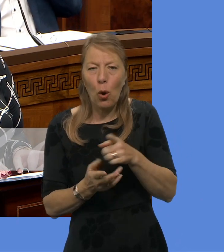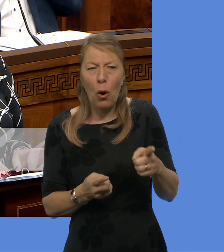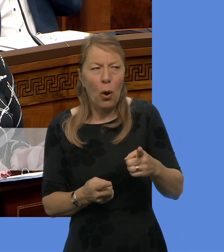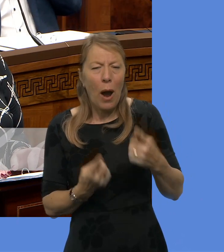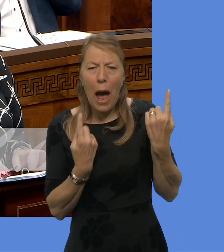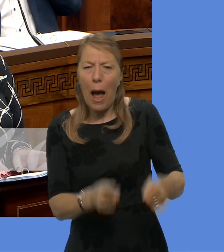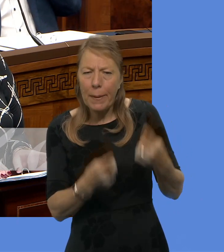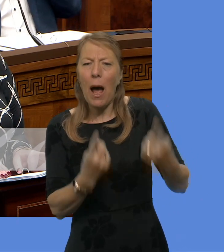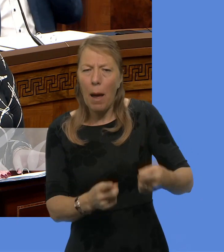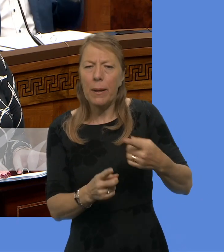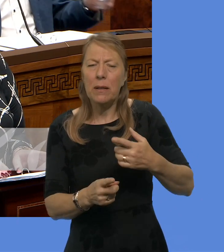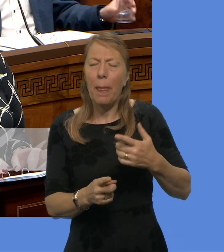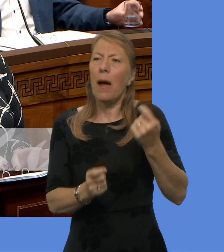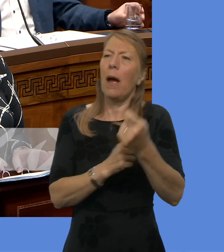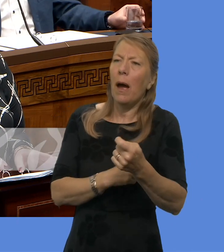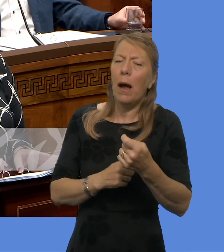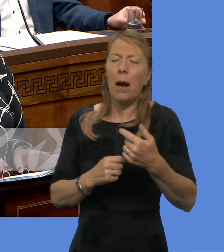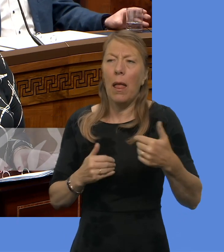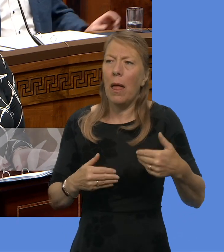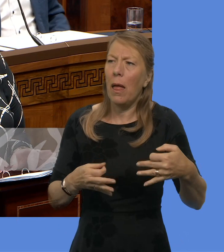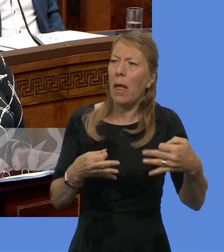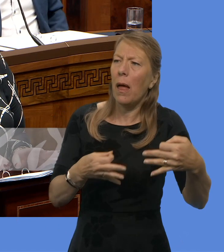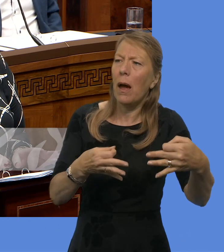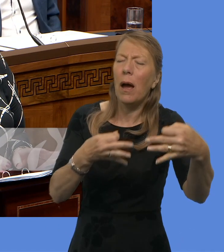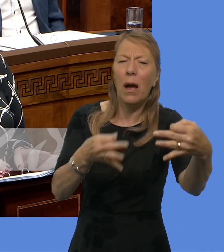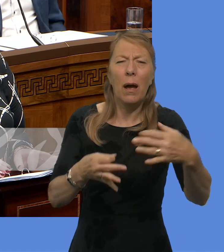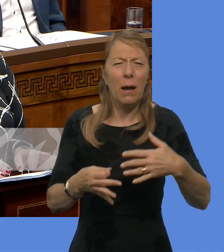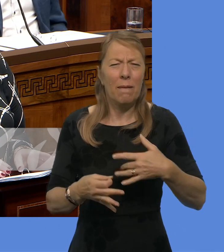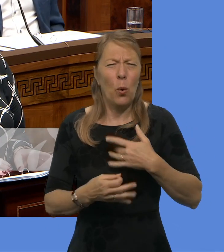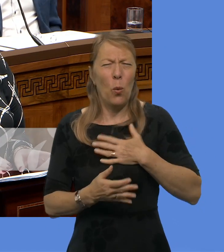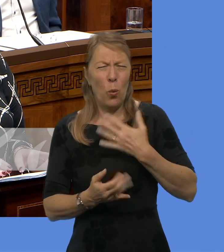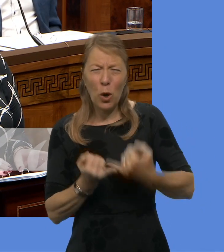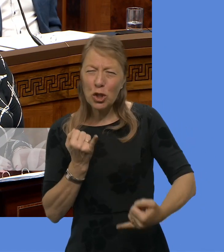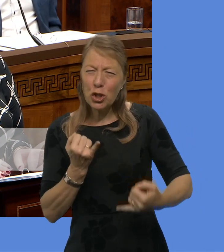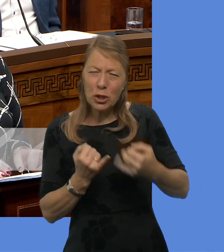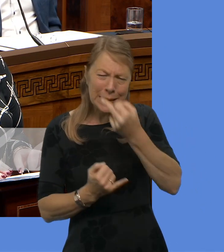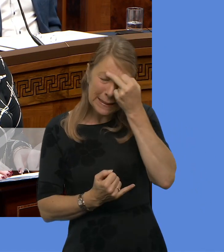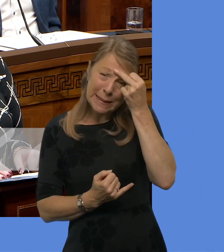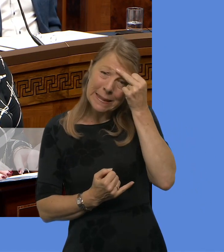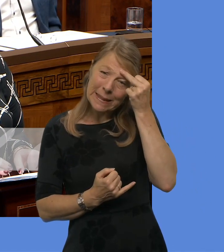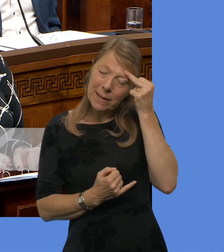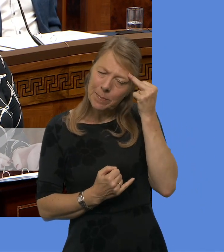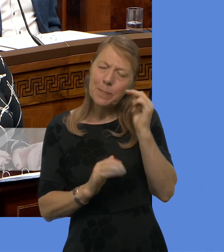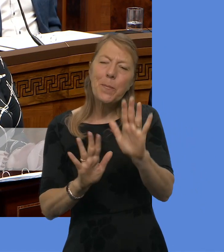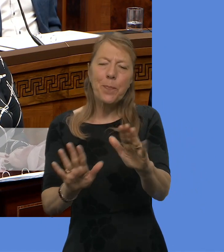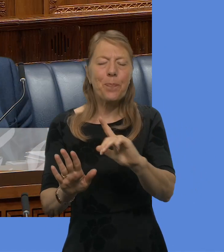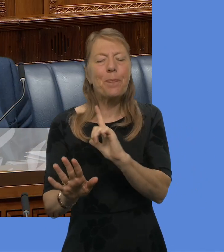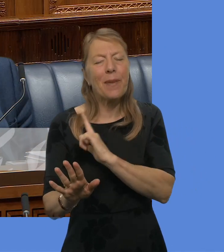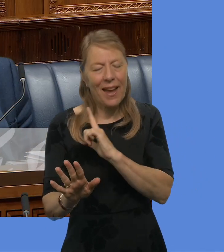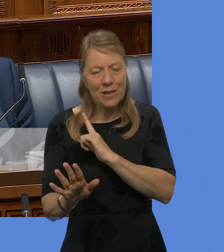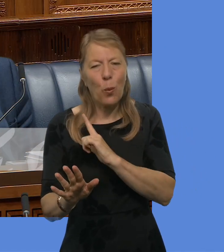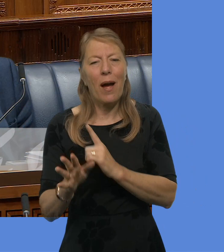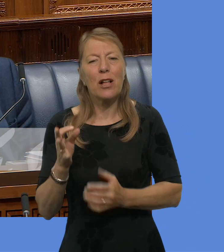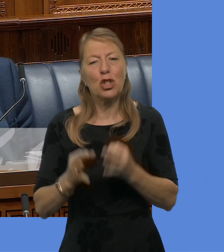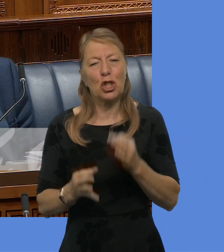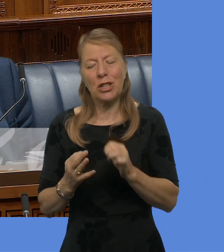anxiety that they are under. So that's why we have made it our top priority in terms of the justice system, in terms of how we actually get